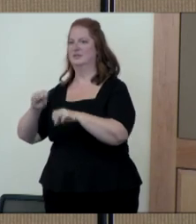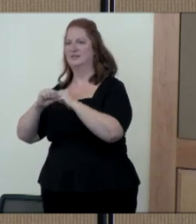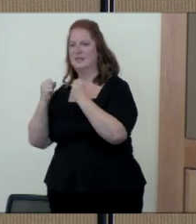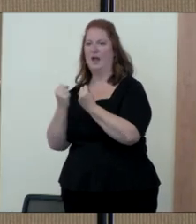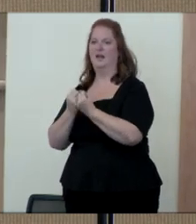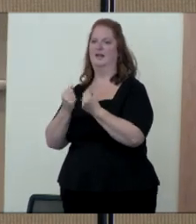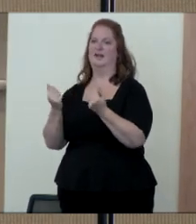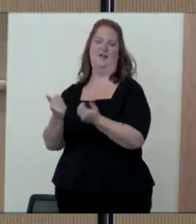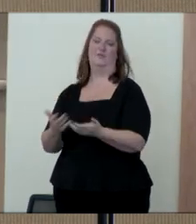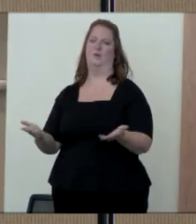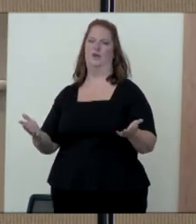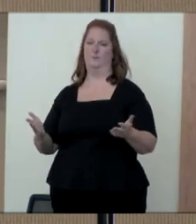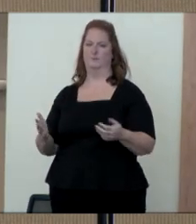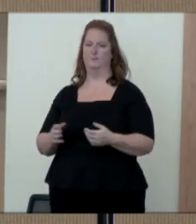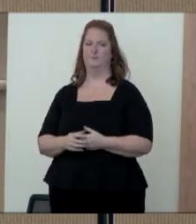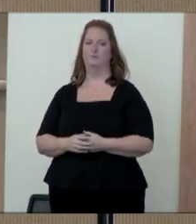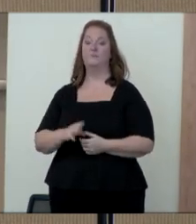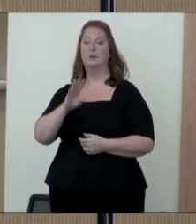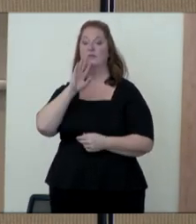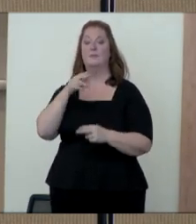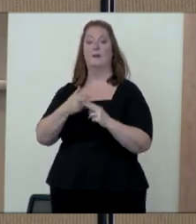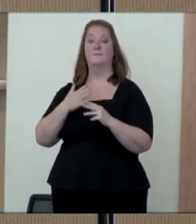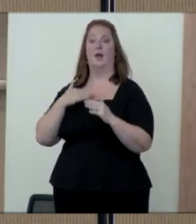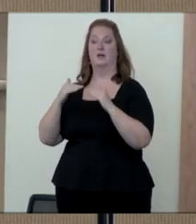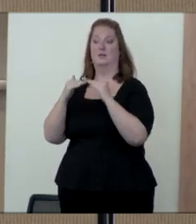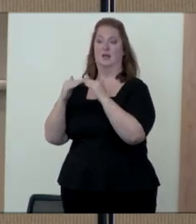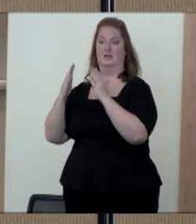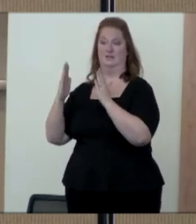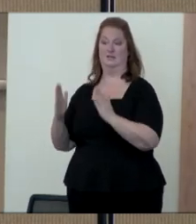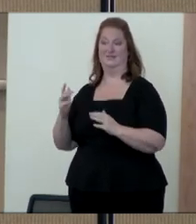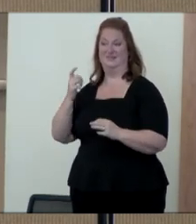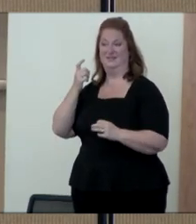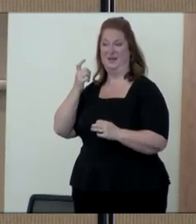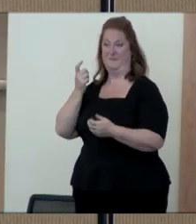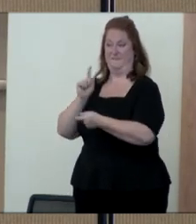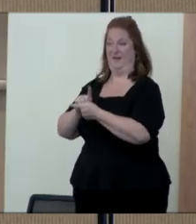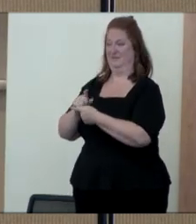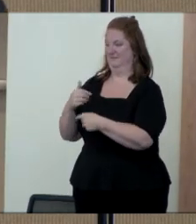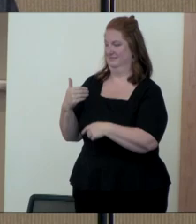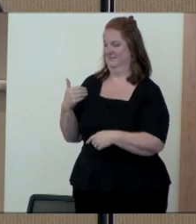I want to talk to you about a great colleague of mine who I met within just a few